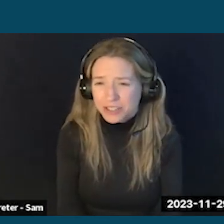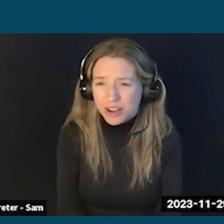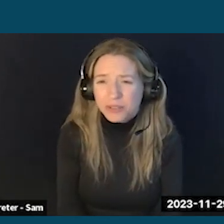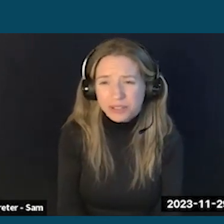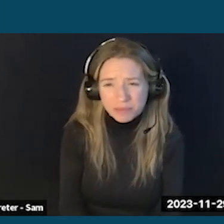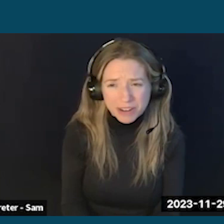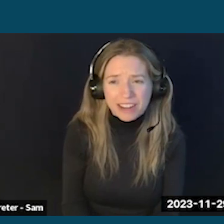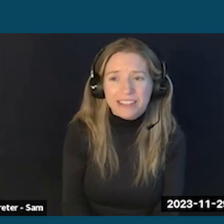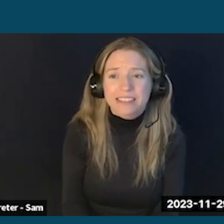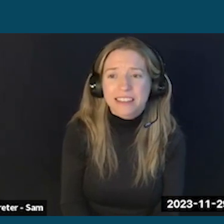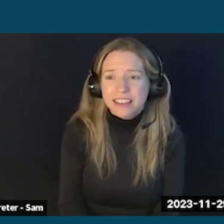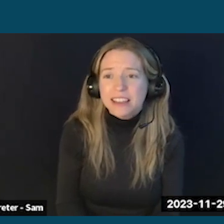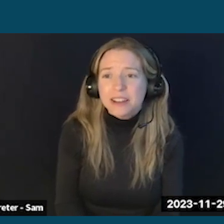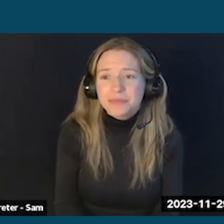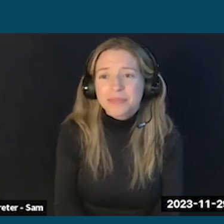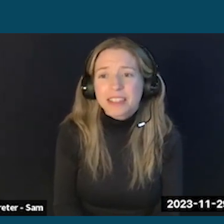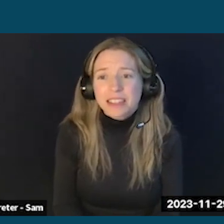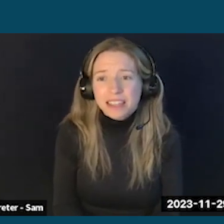feeling, such an awful experience